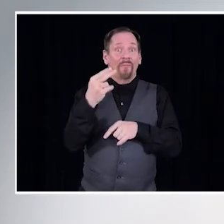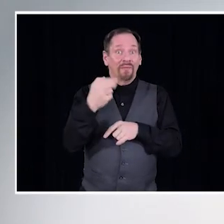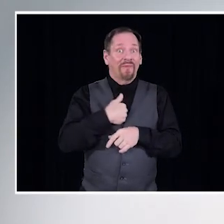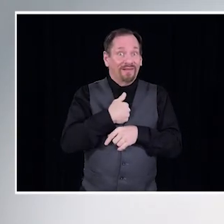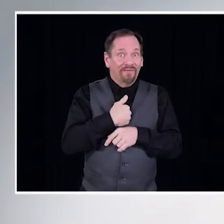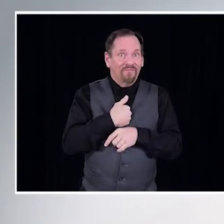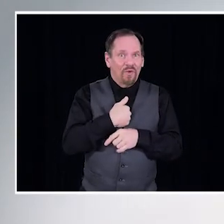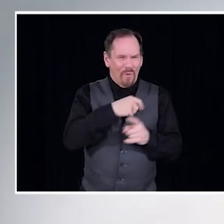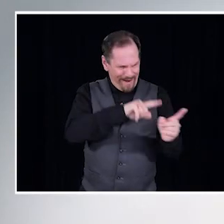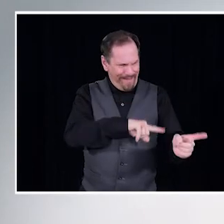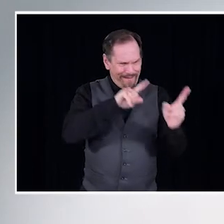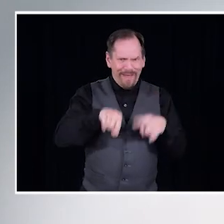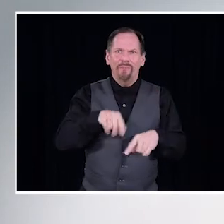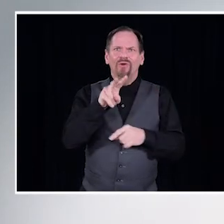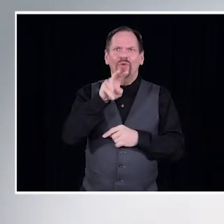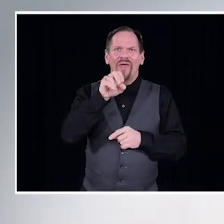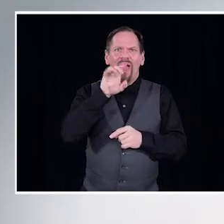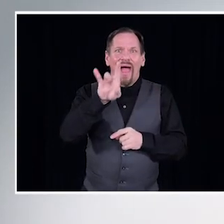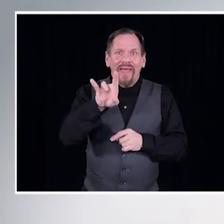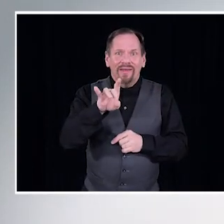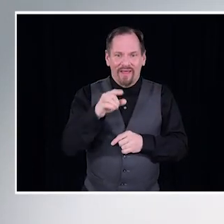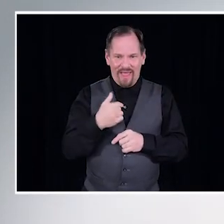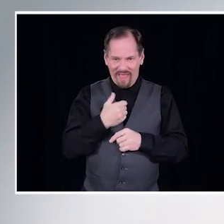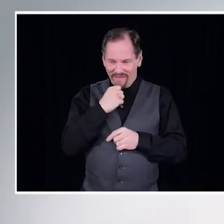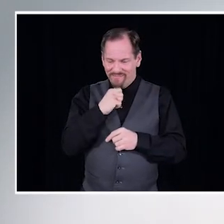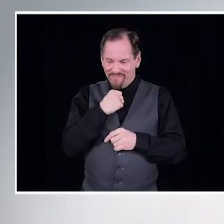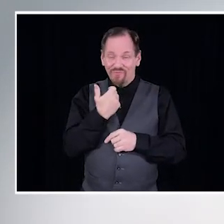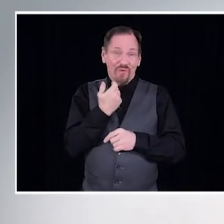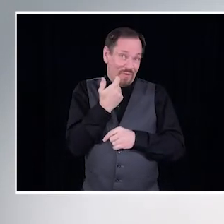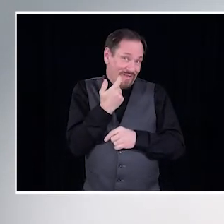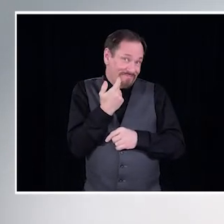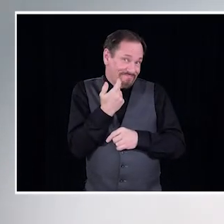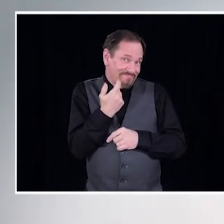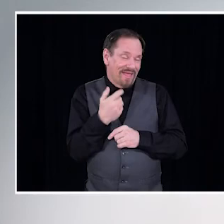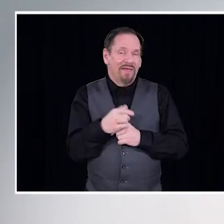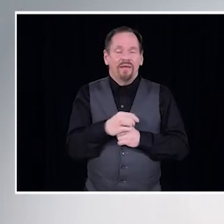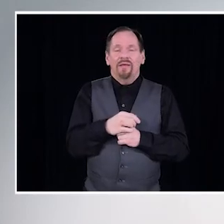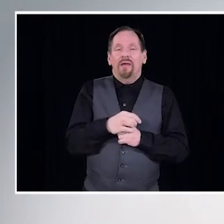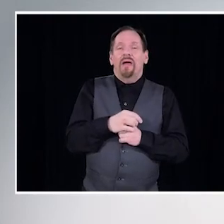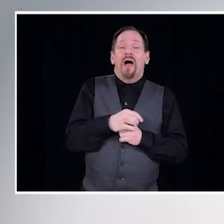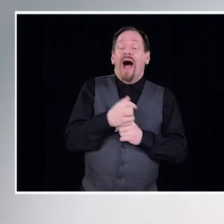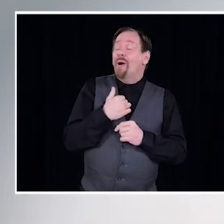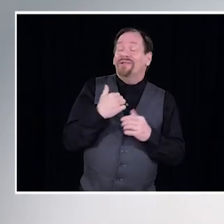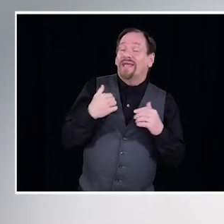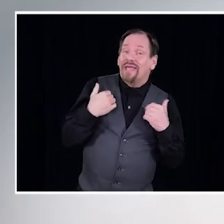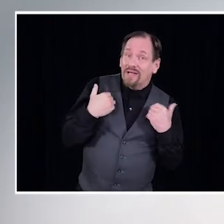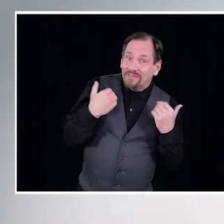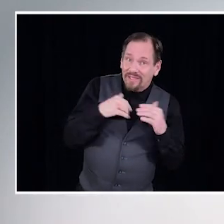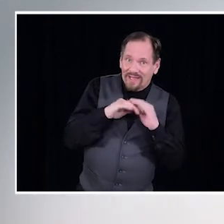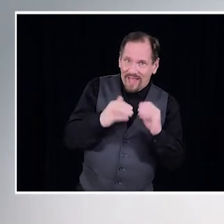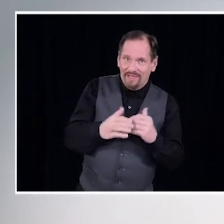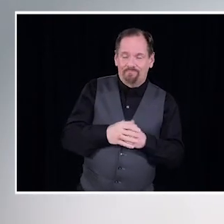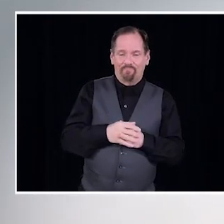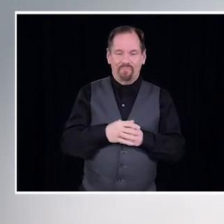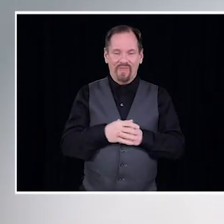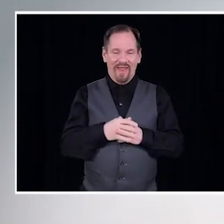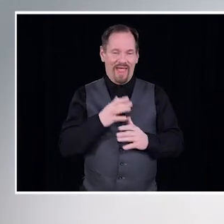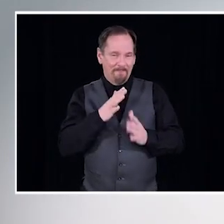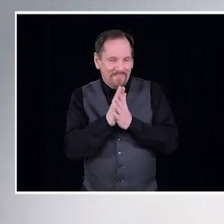on campus in the summer of 2008, I was 21, the youngest member of my class. I was